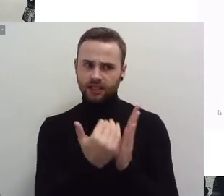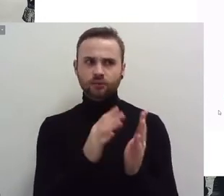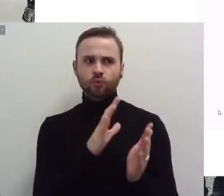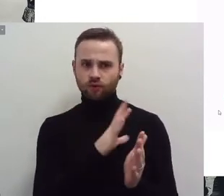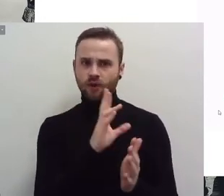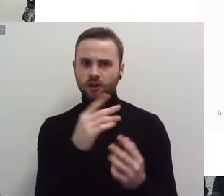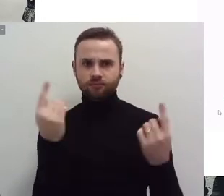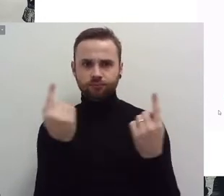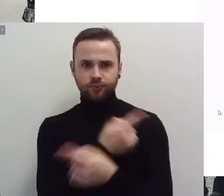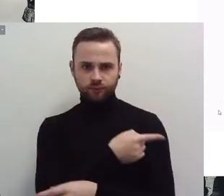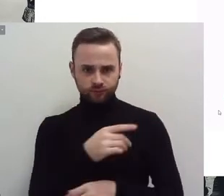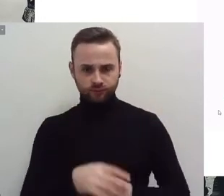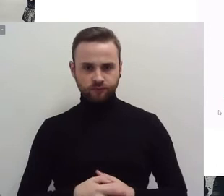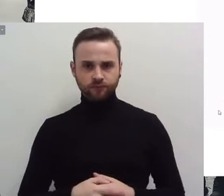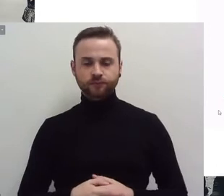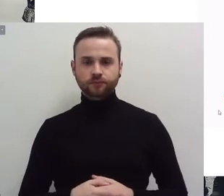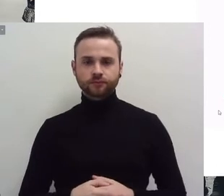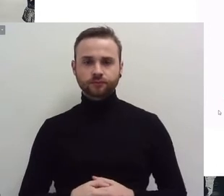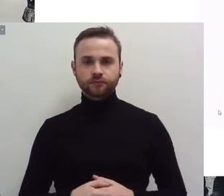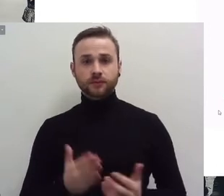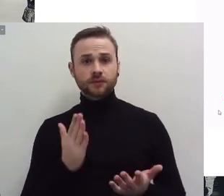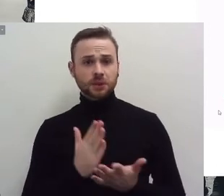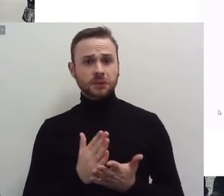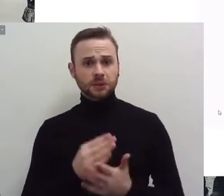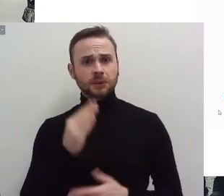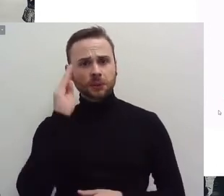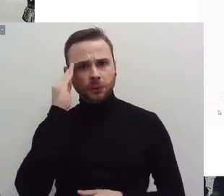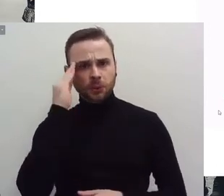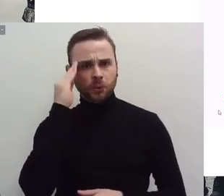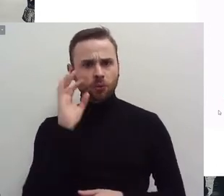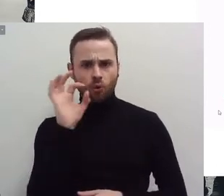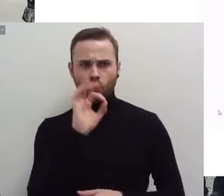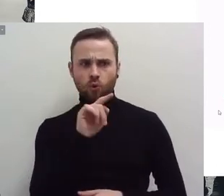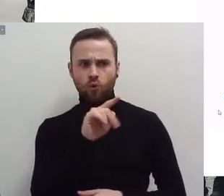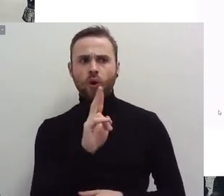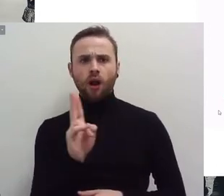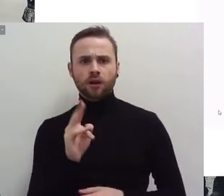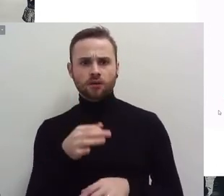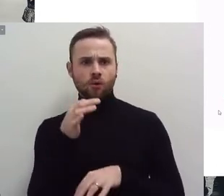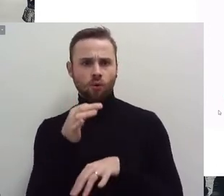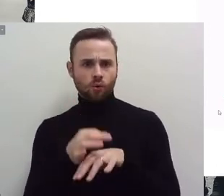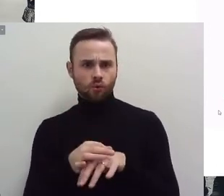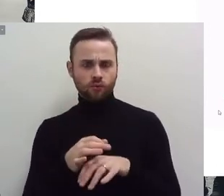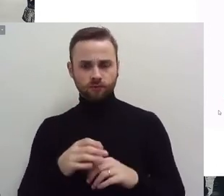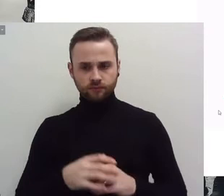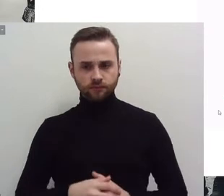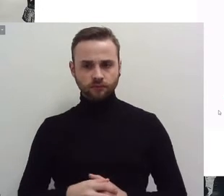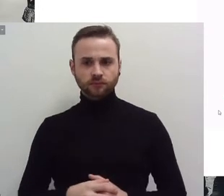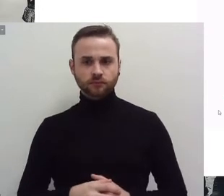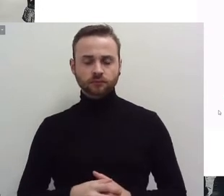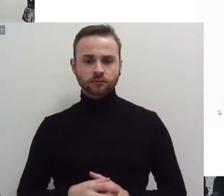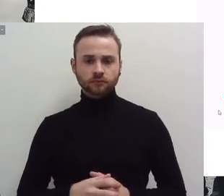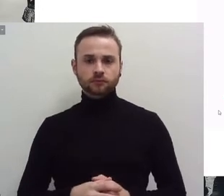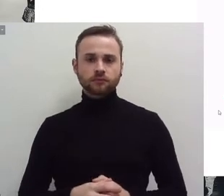reasons why I think it is important to constantly talk about the support